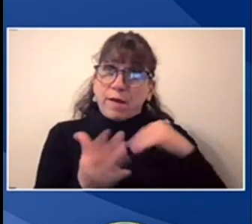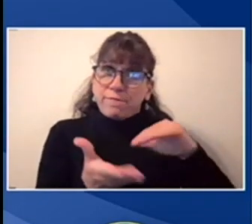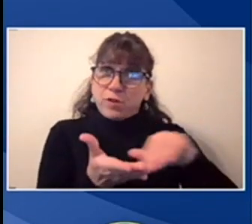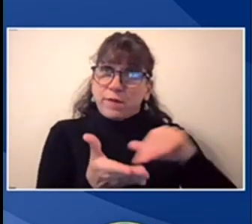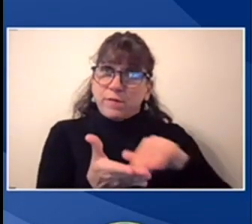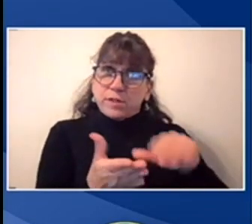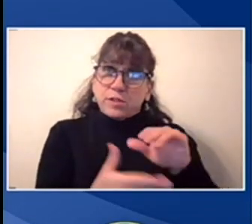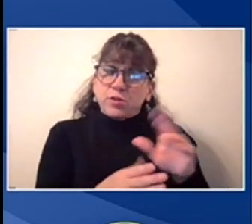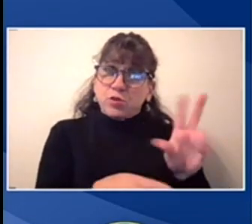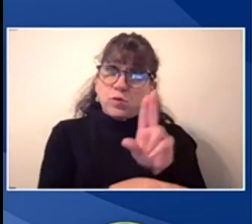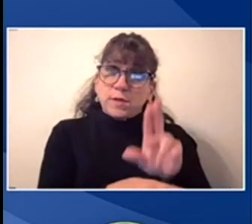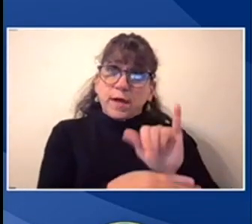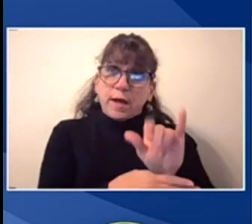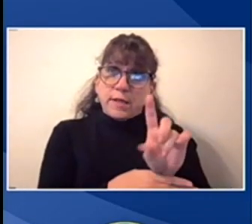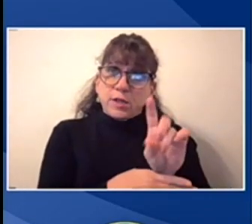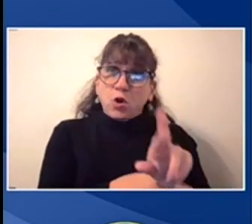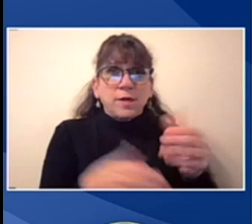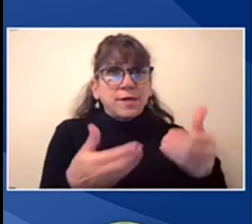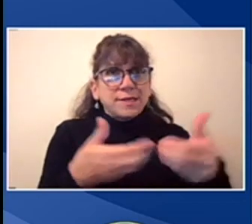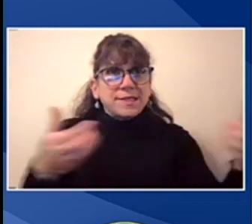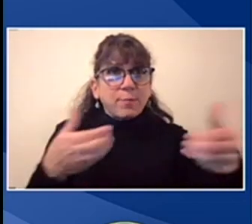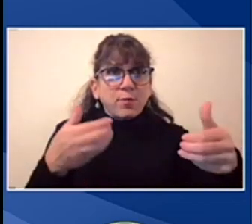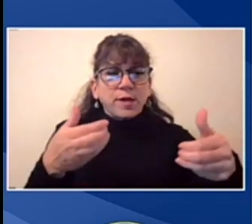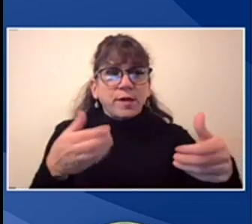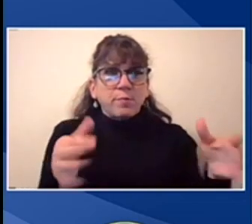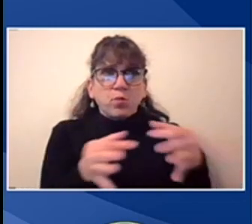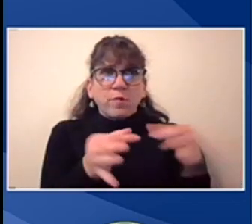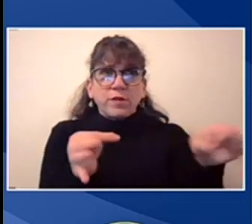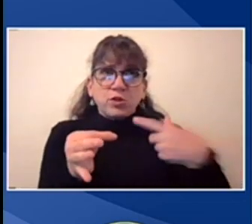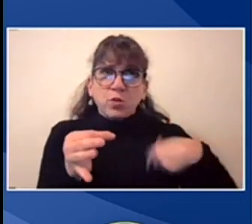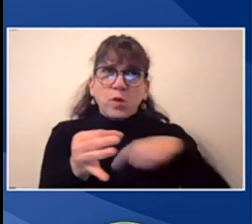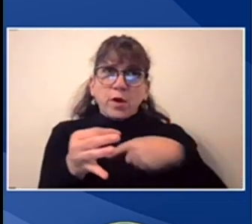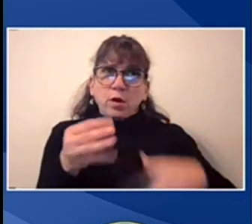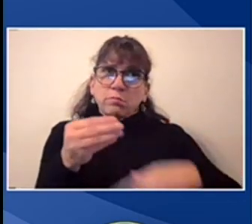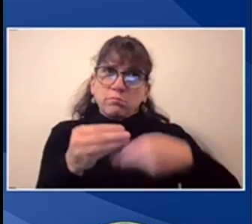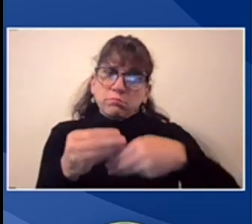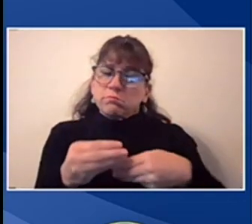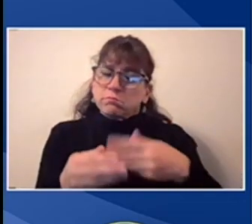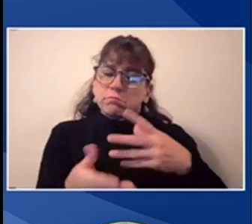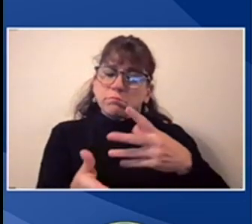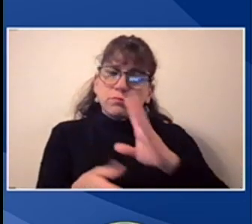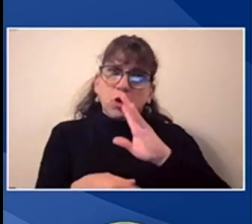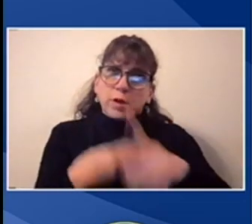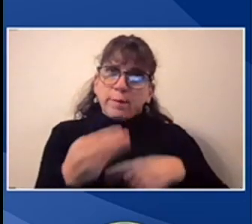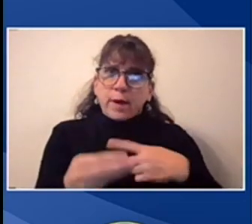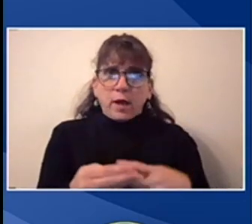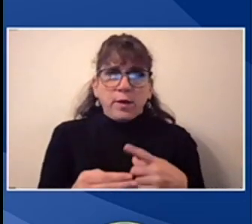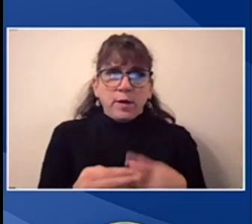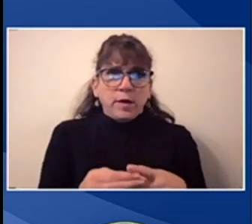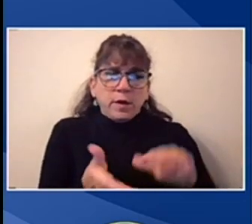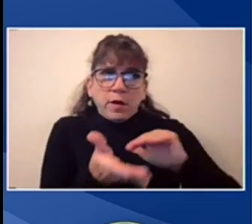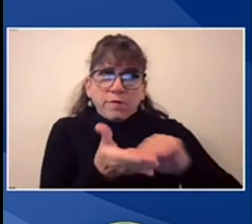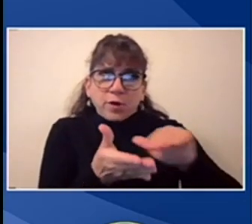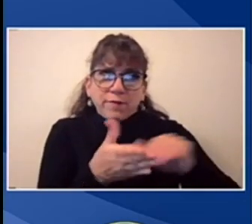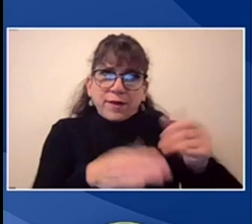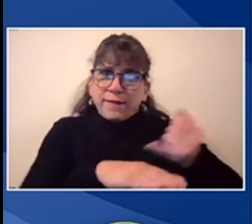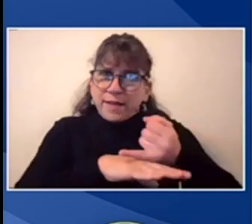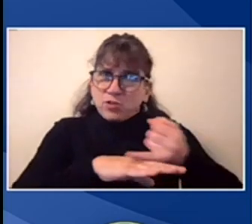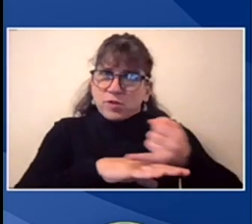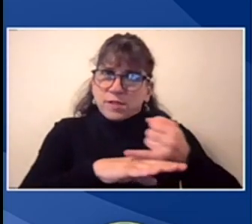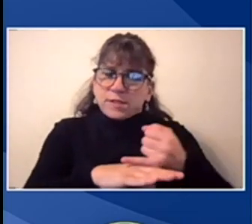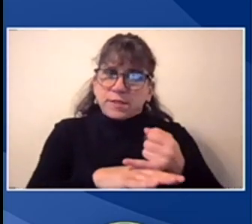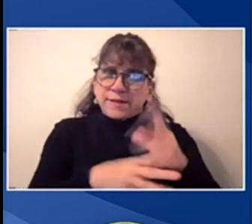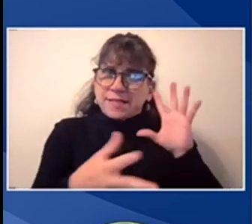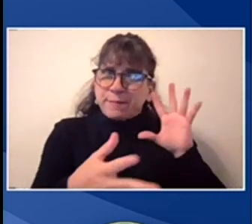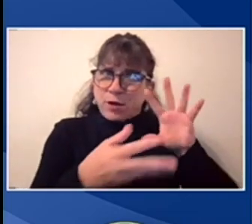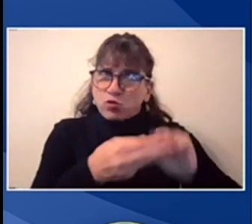So this is just a separate provision that we're talking about forgiving the interest or waiving the interest that is accrued and going back